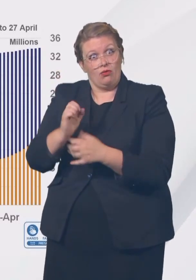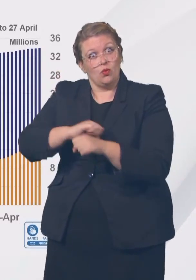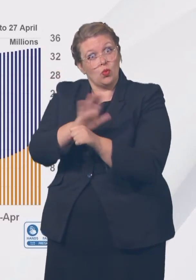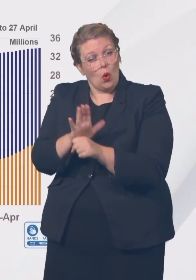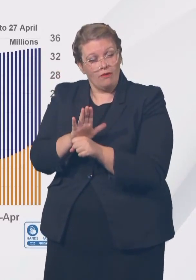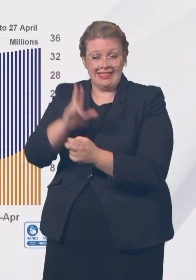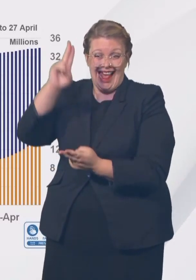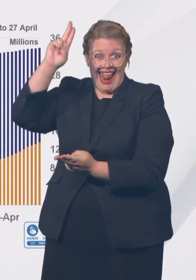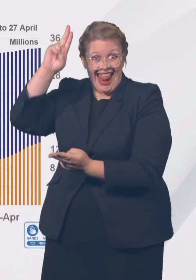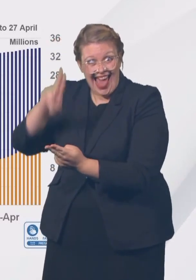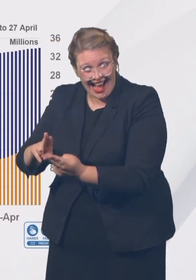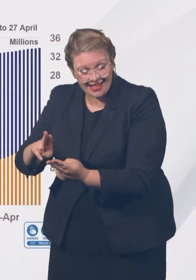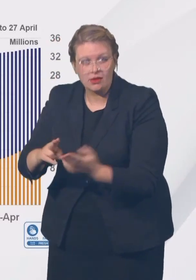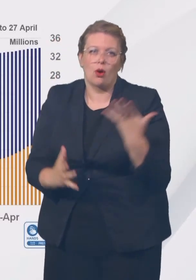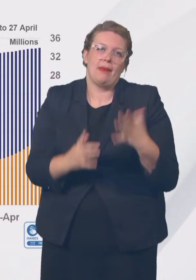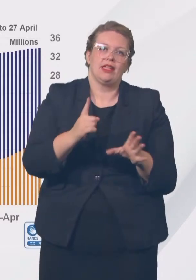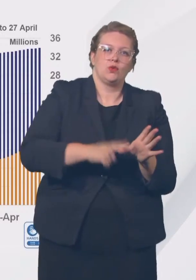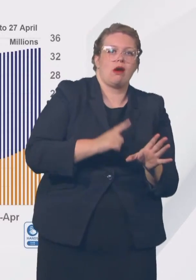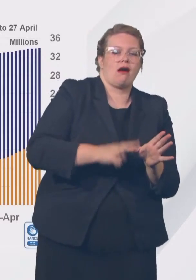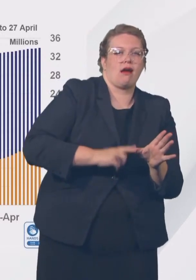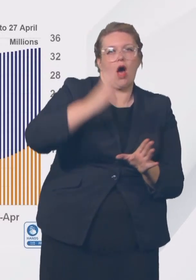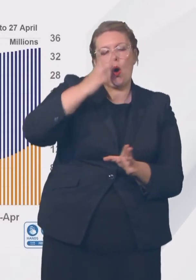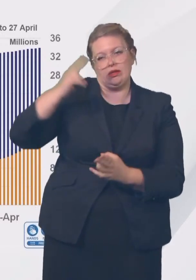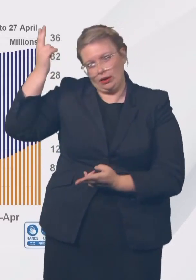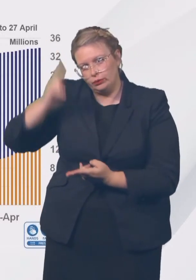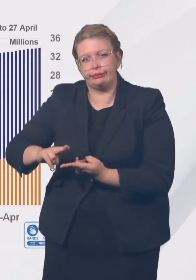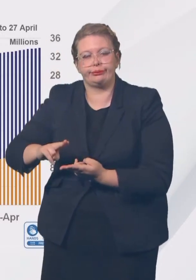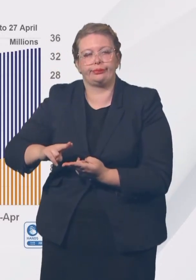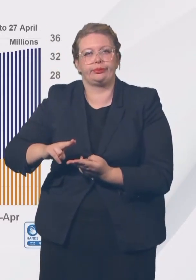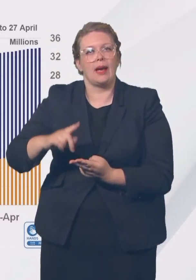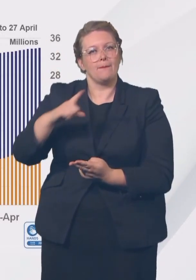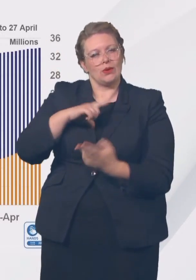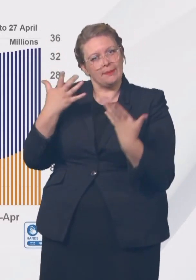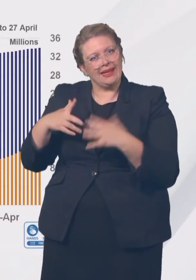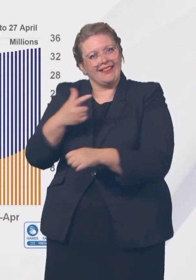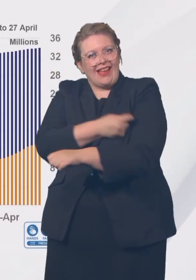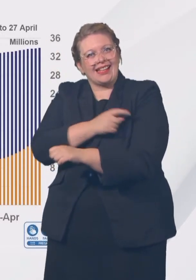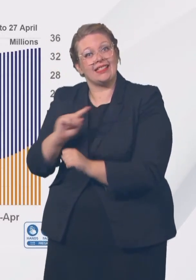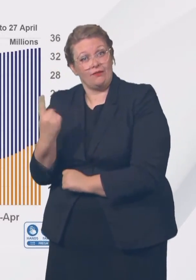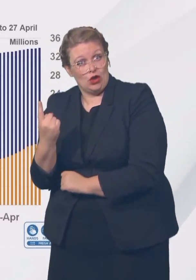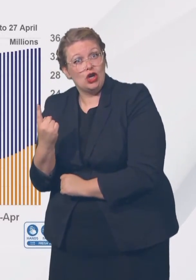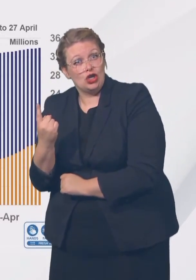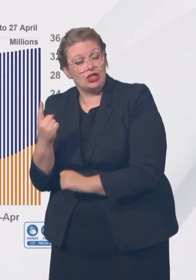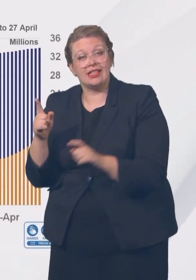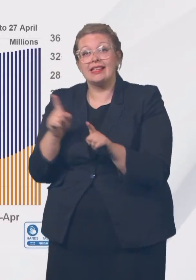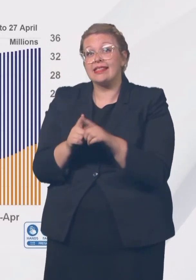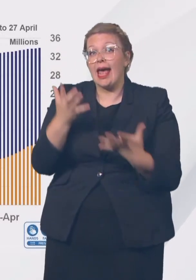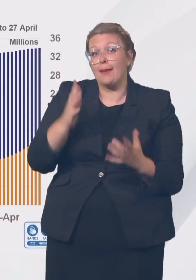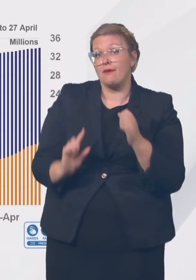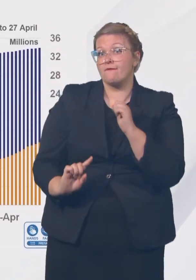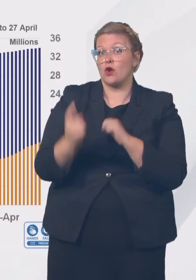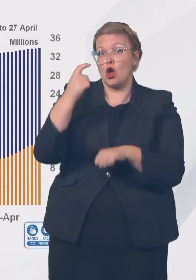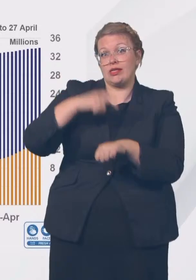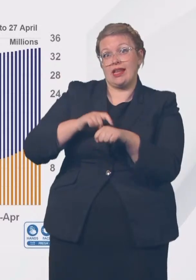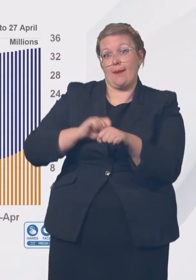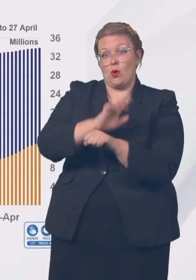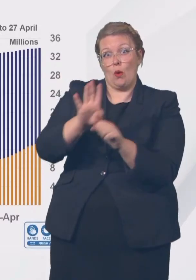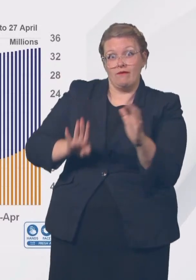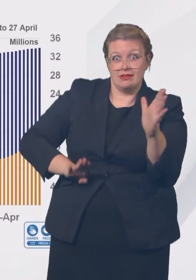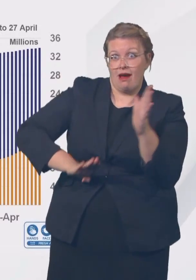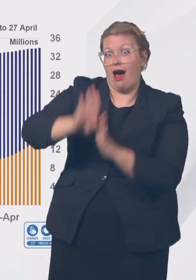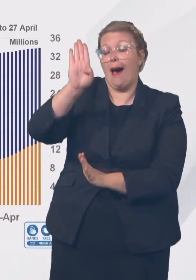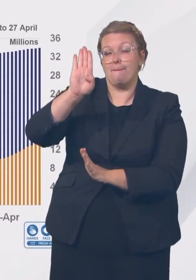the younger age groups, and it's dropped faster than it did in the second wave, and that is